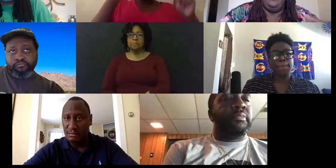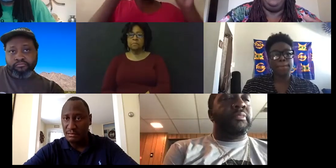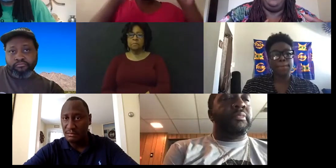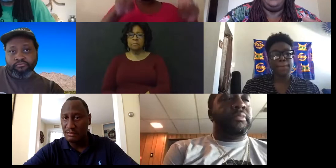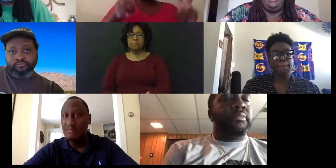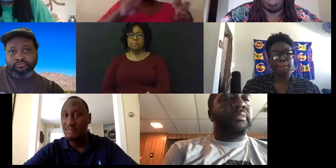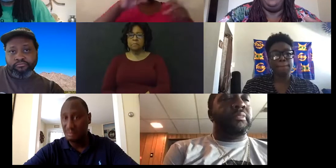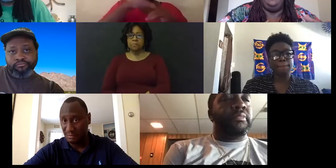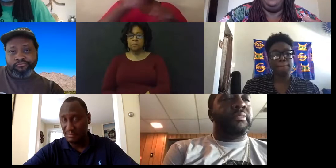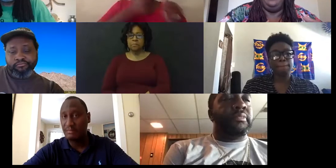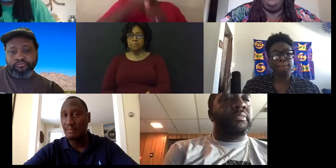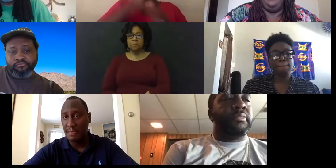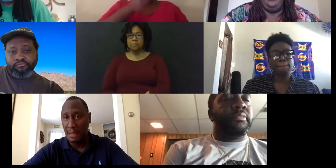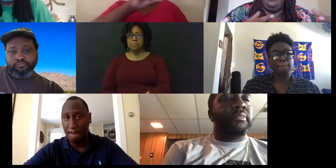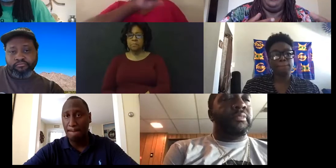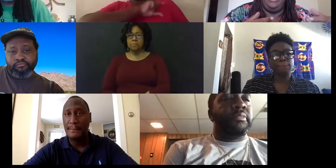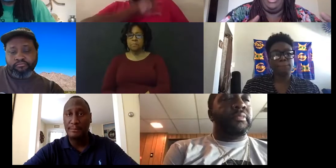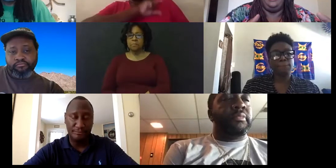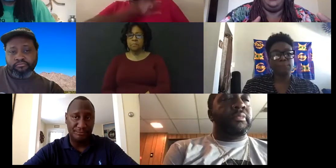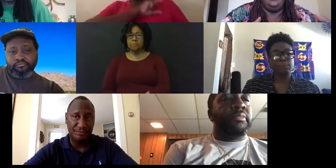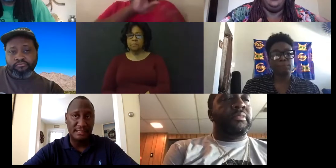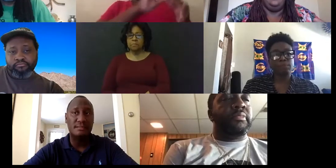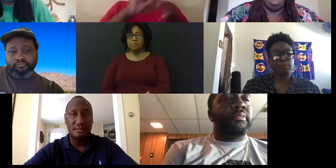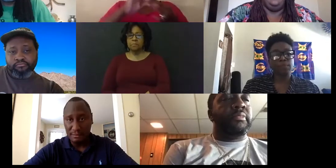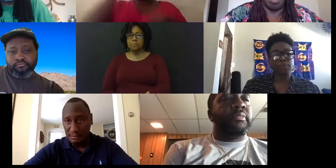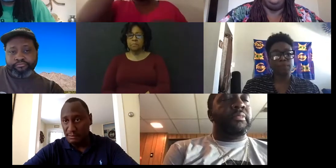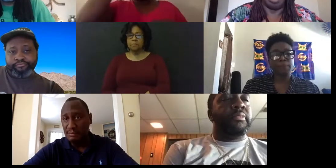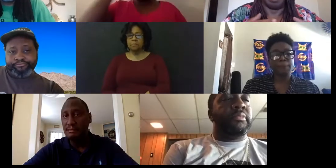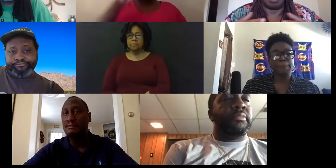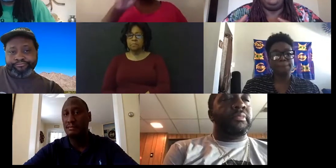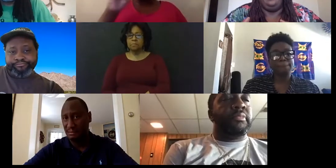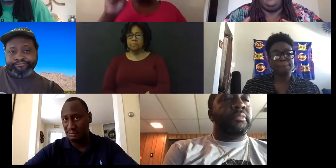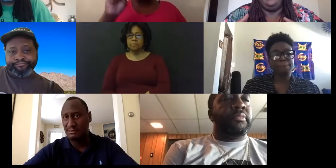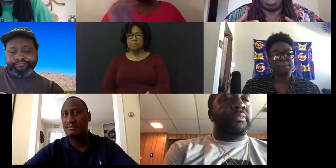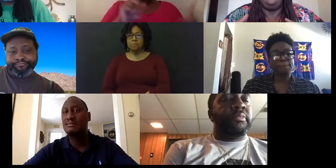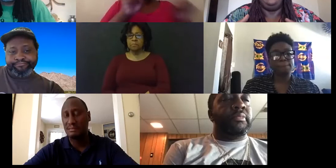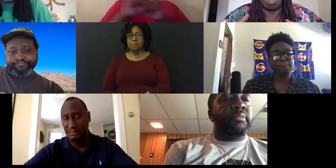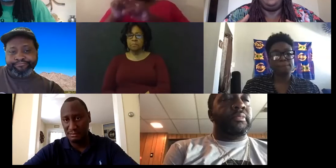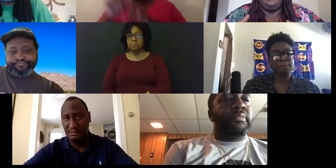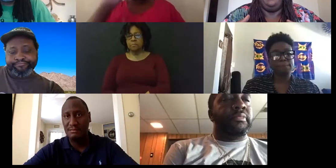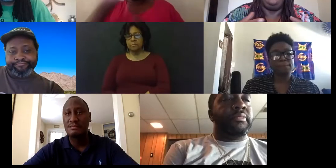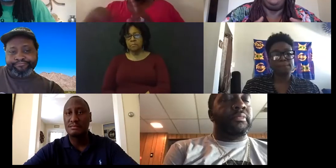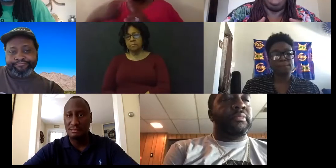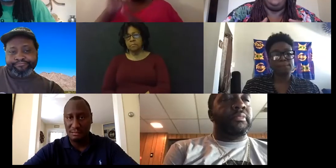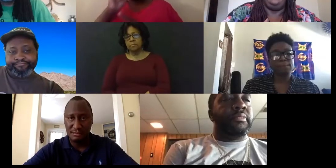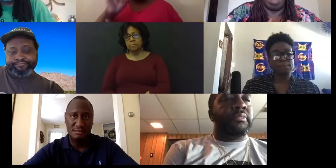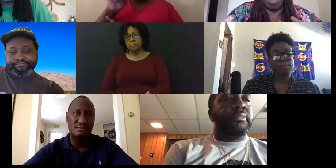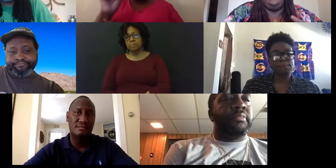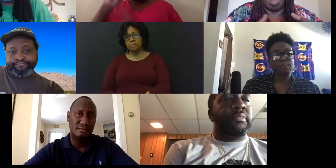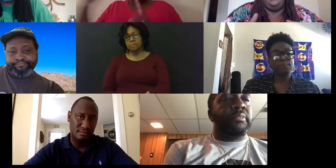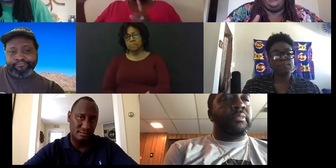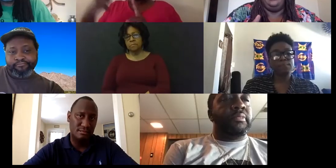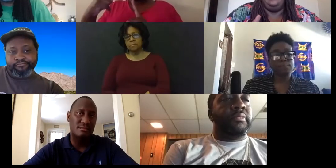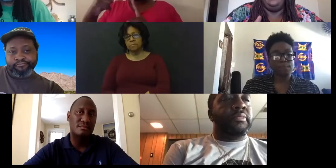the threat the police have with in regards to Blackness. And then you also want to talk about the disability perspective, and people seem to think that they're